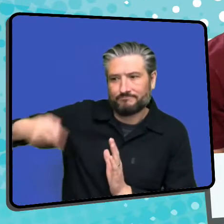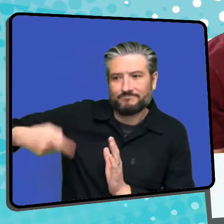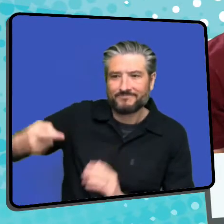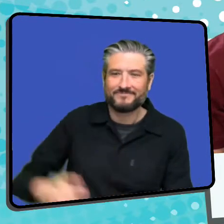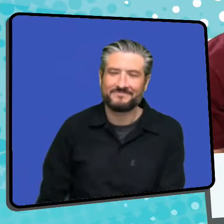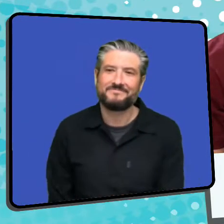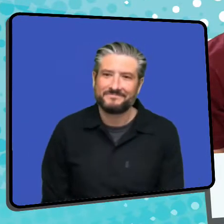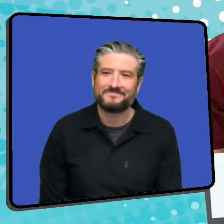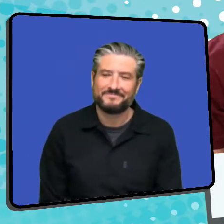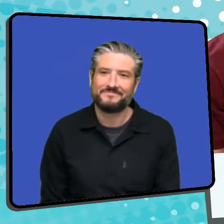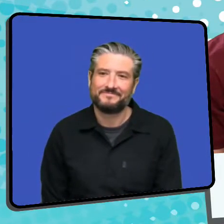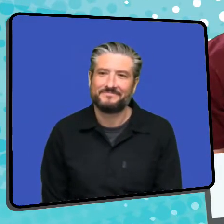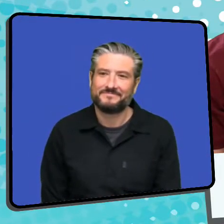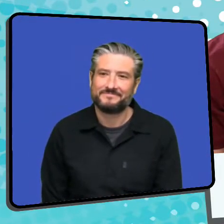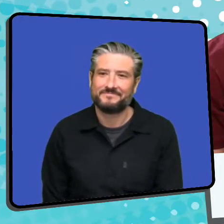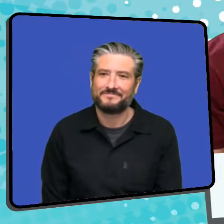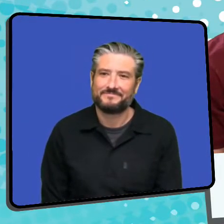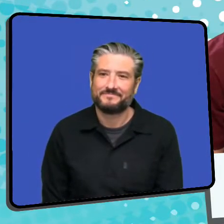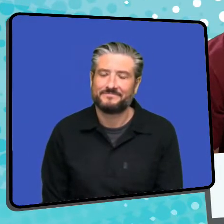Fabulous.